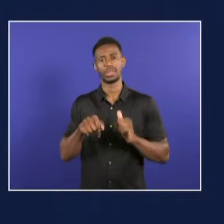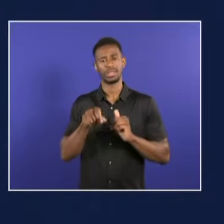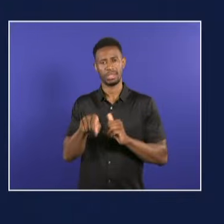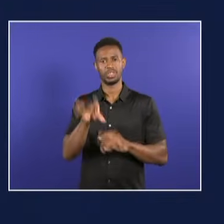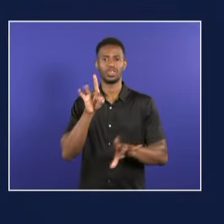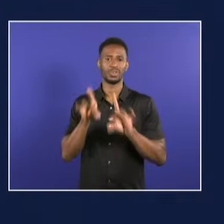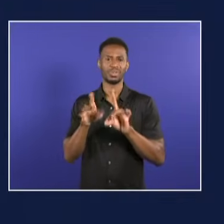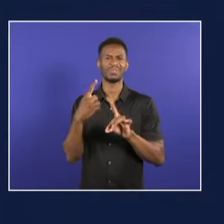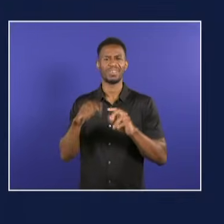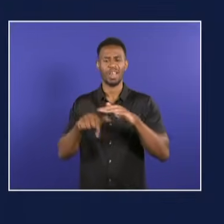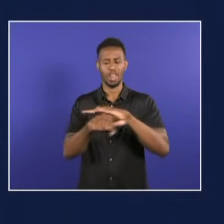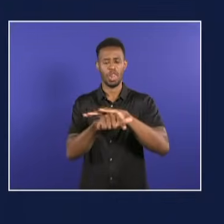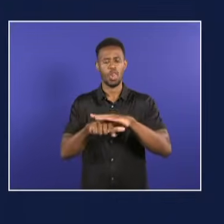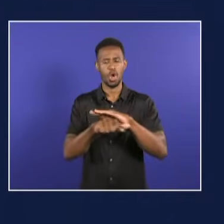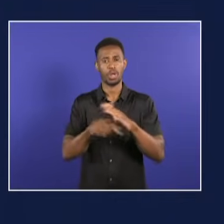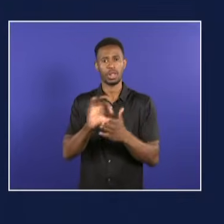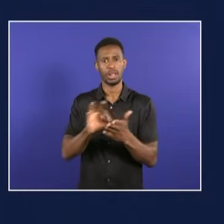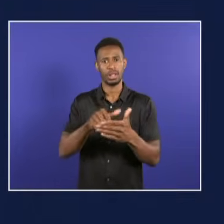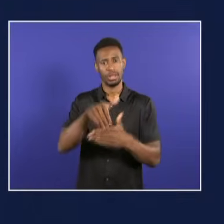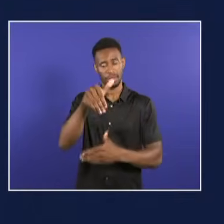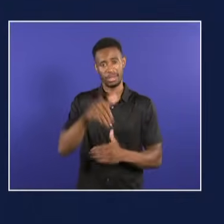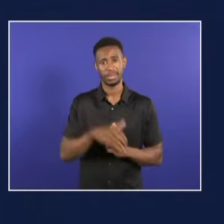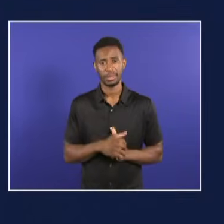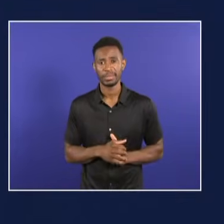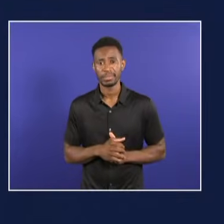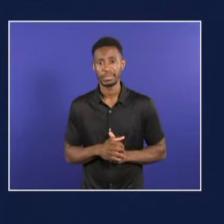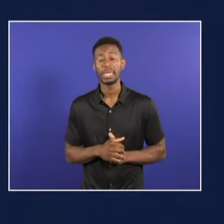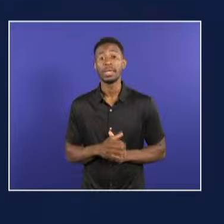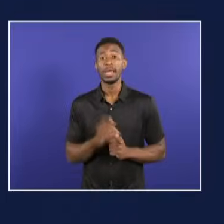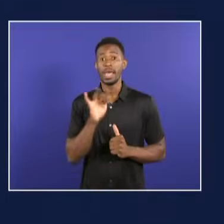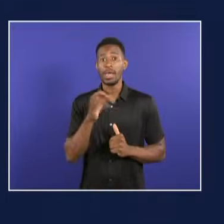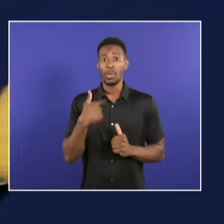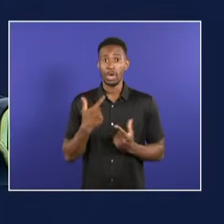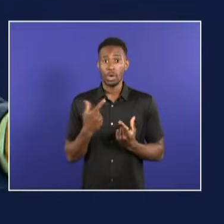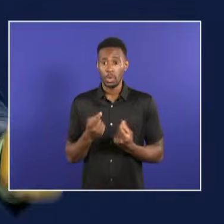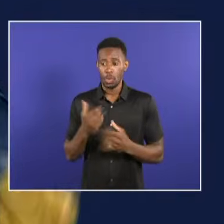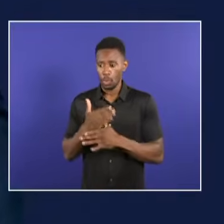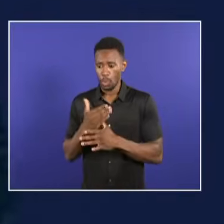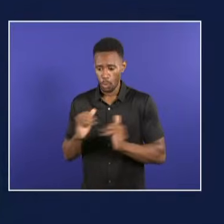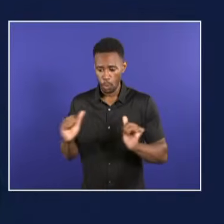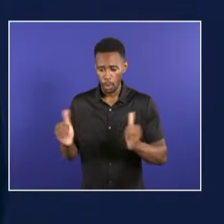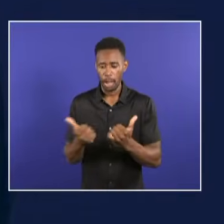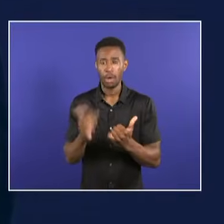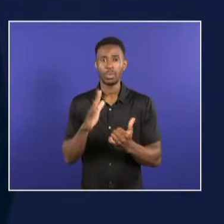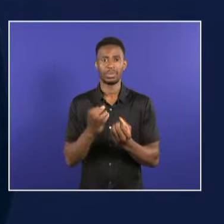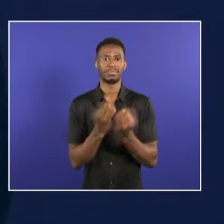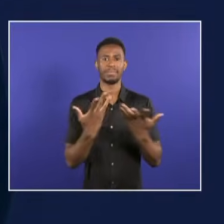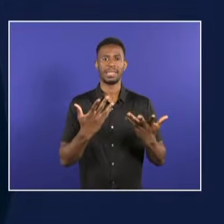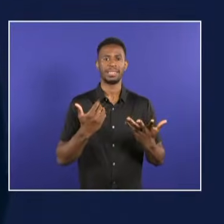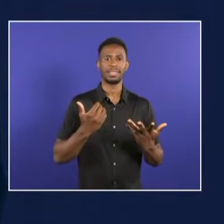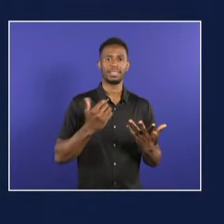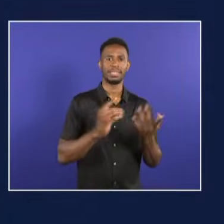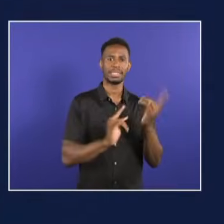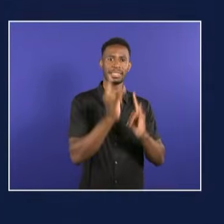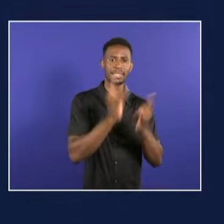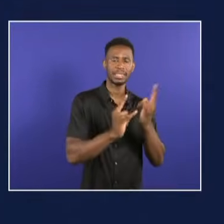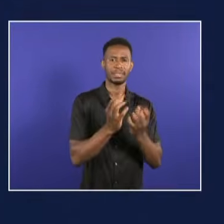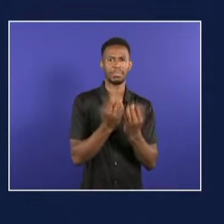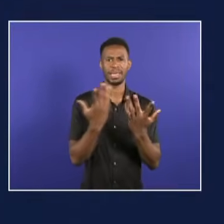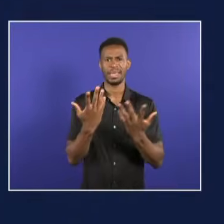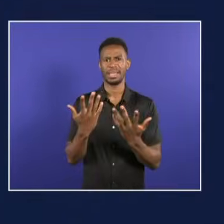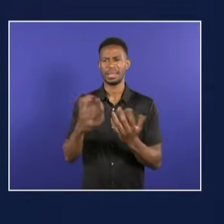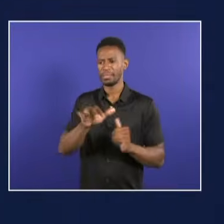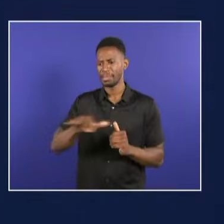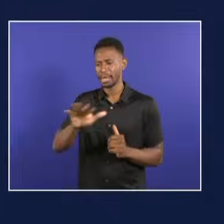and discipline, we can win more towns and cities than we've ever won before. Right here in